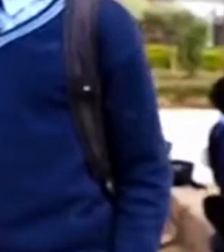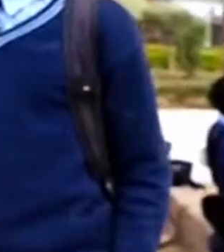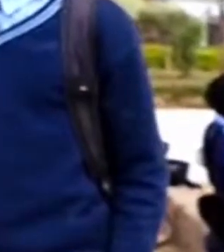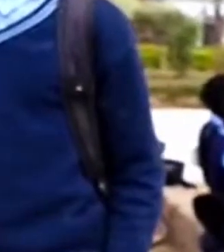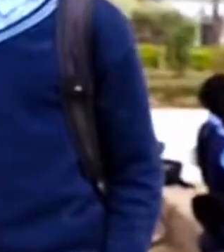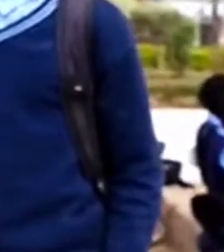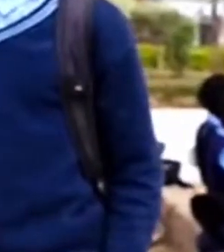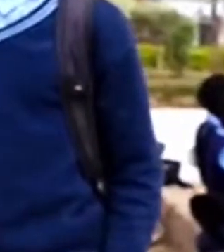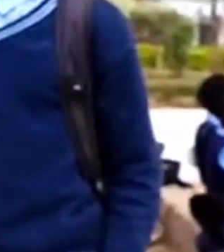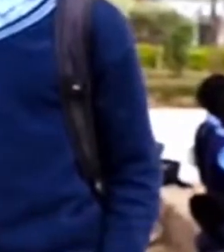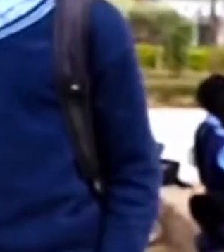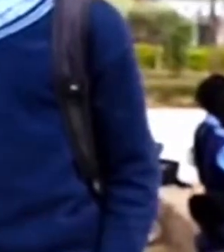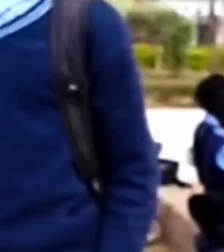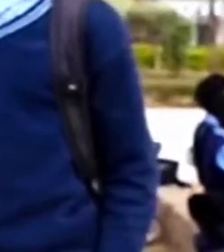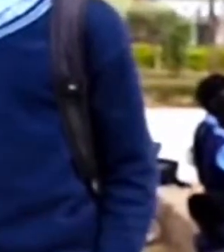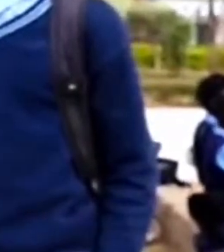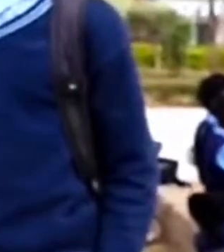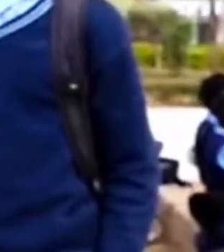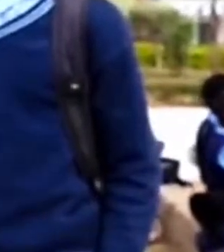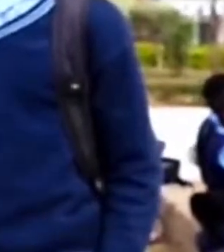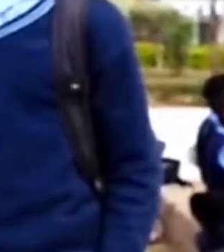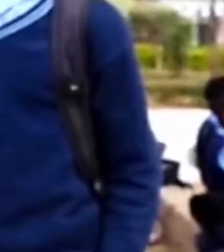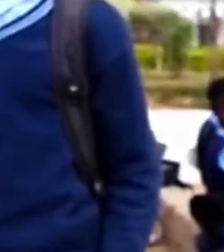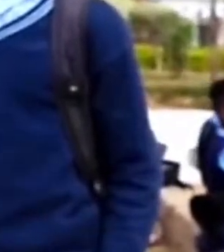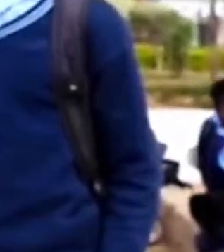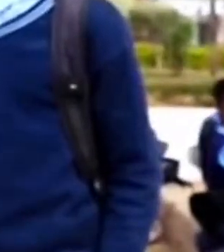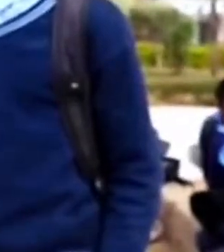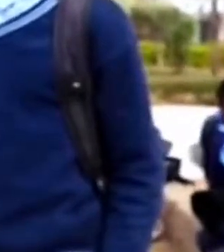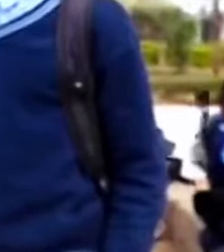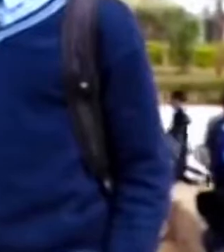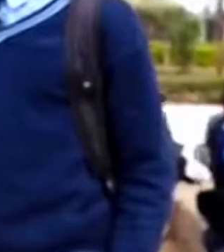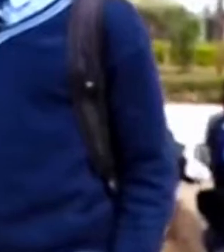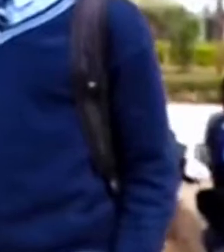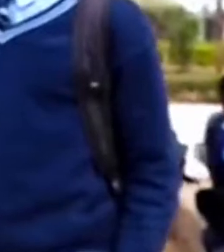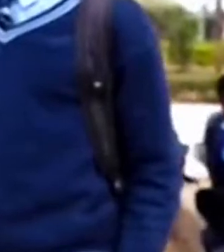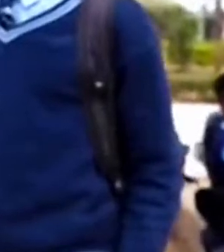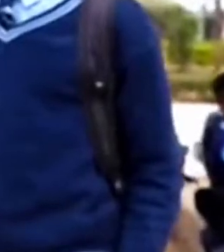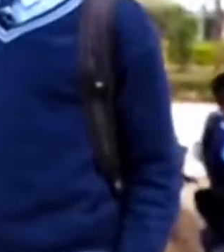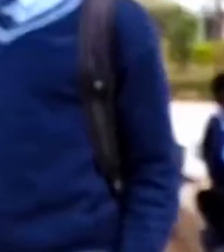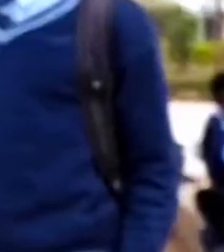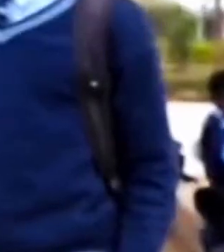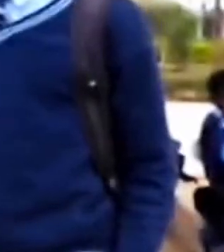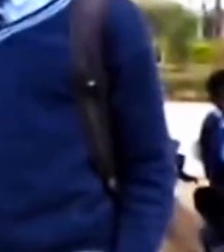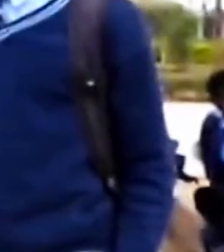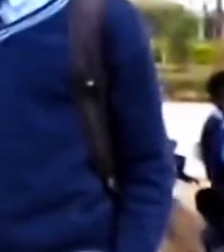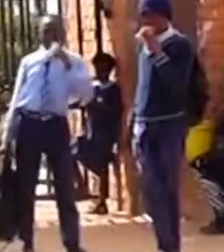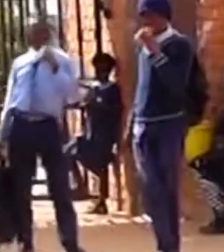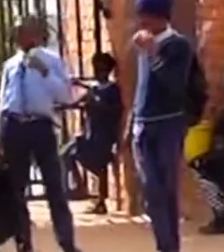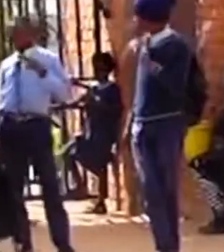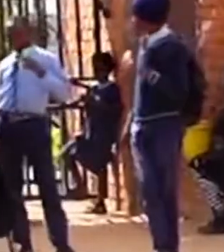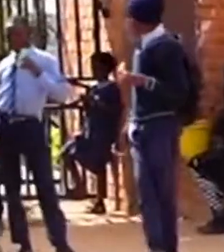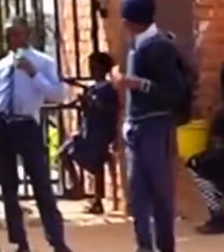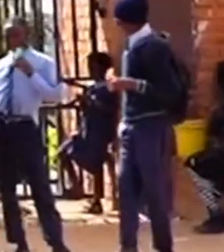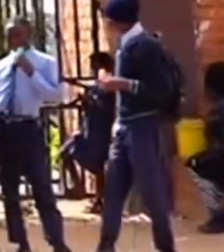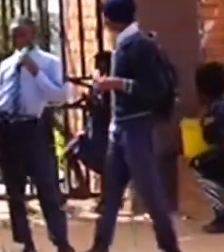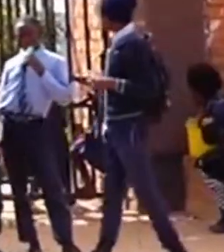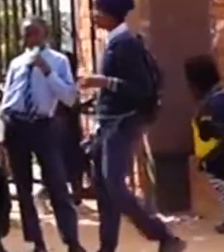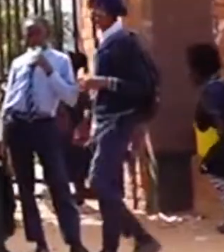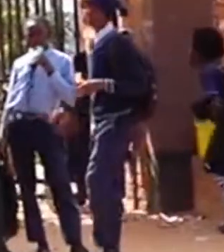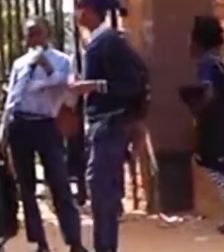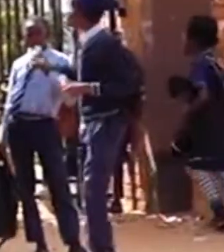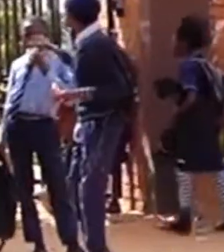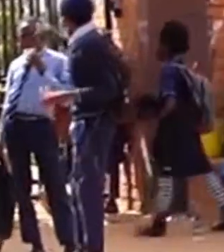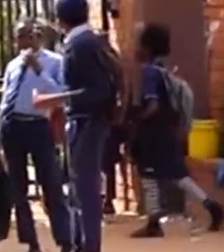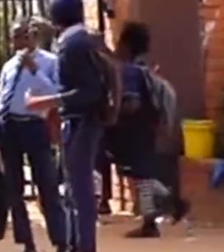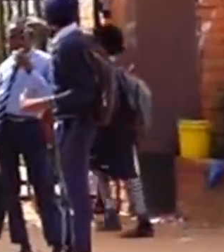a 1x3 classroom block through CDF. This school is situated in SOS area, and